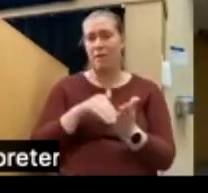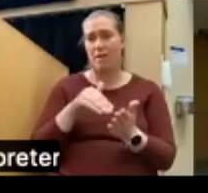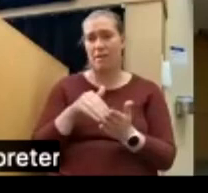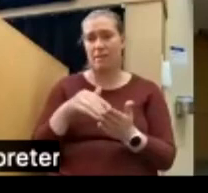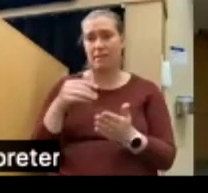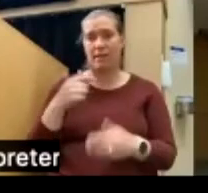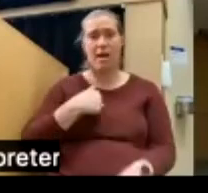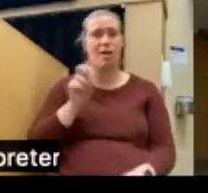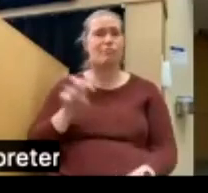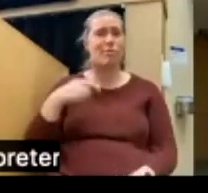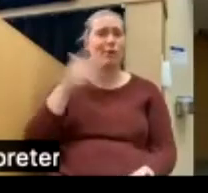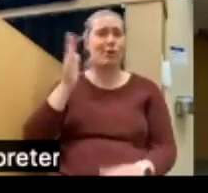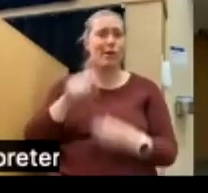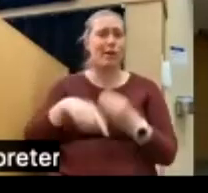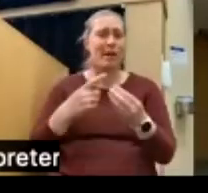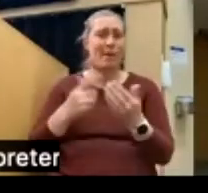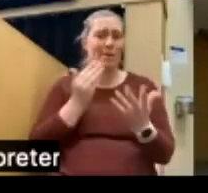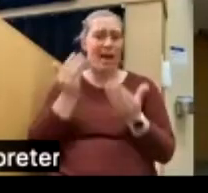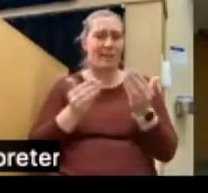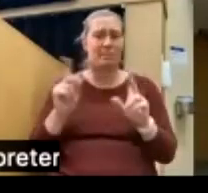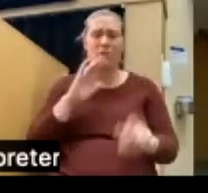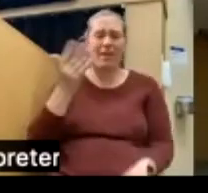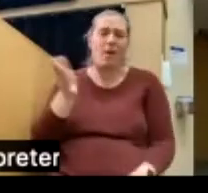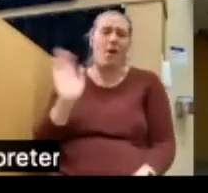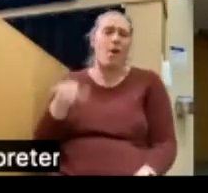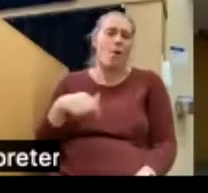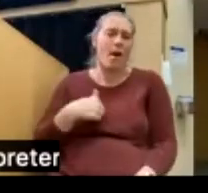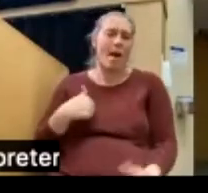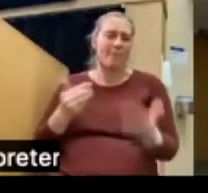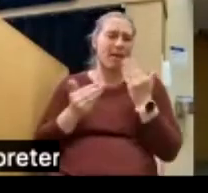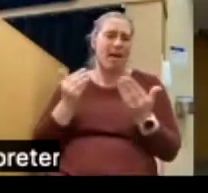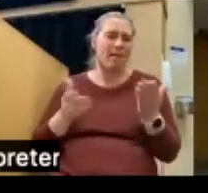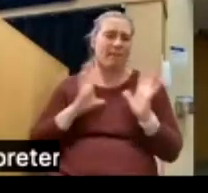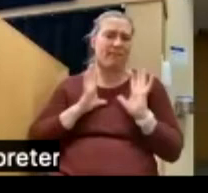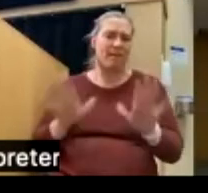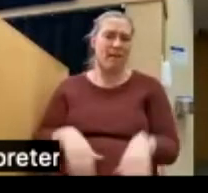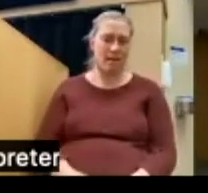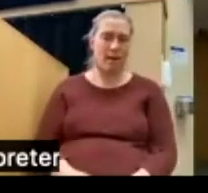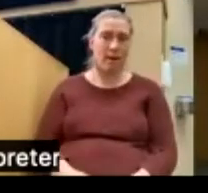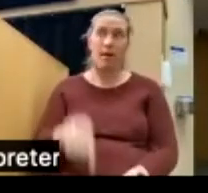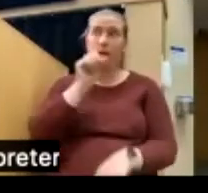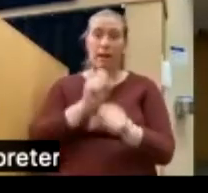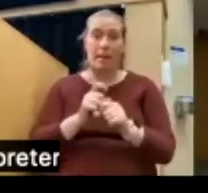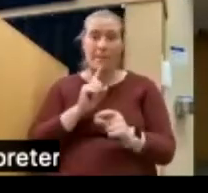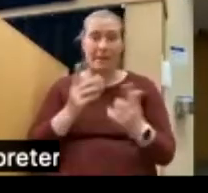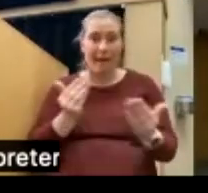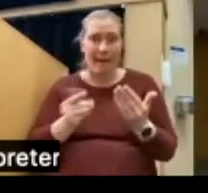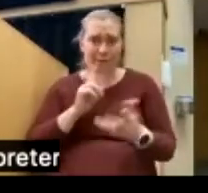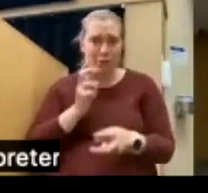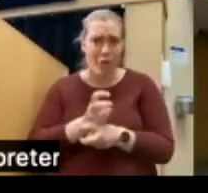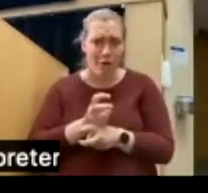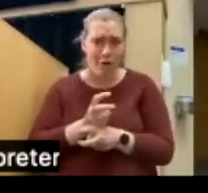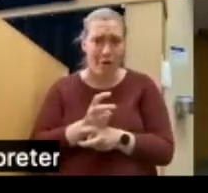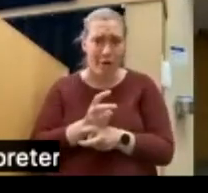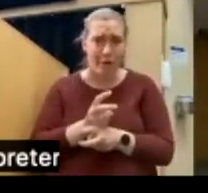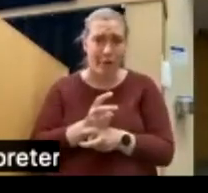about kindness, people think, well, that's easy. I'm kind. It'll be fine. But the reality is this is very hard, even though we all kind of know at our